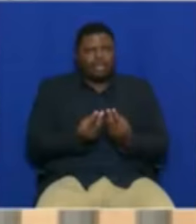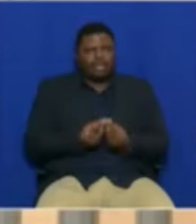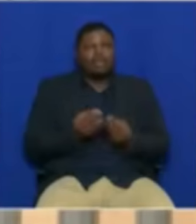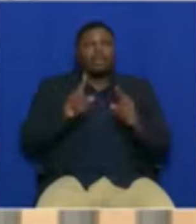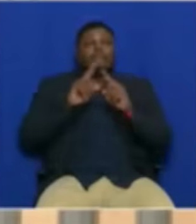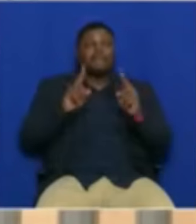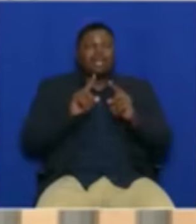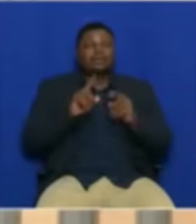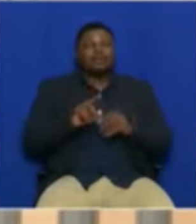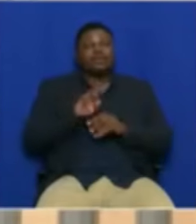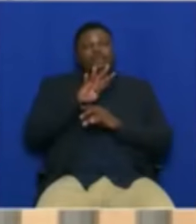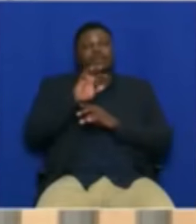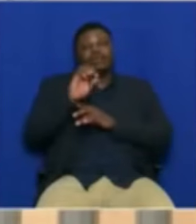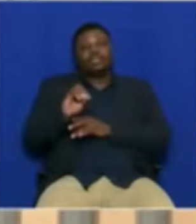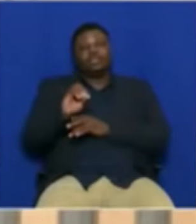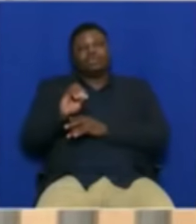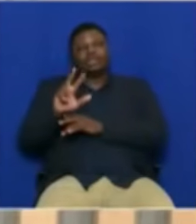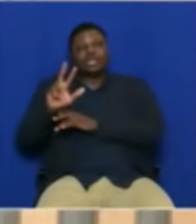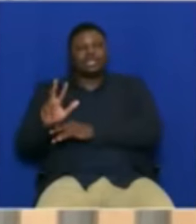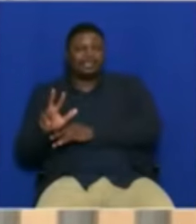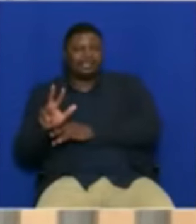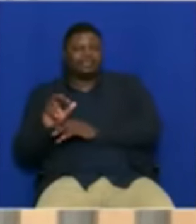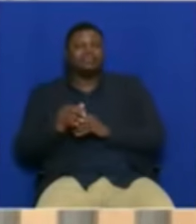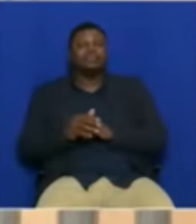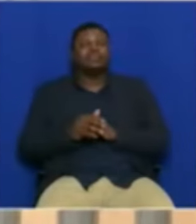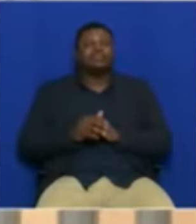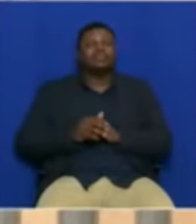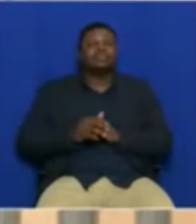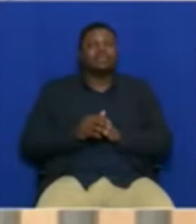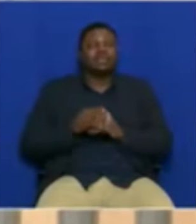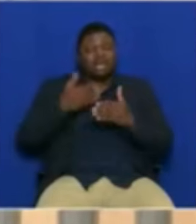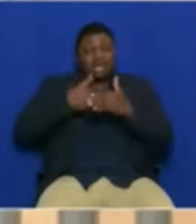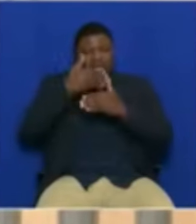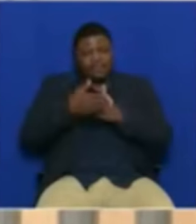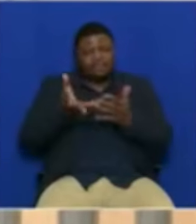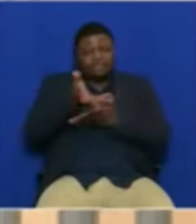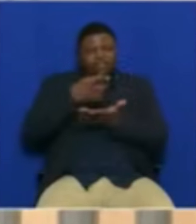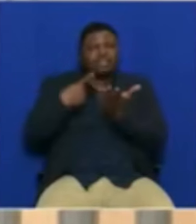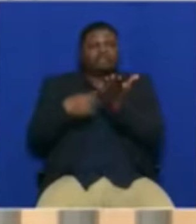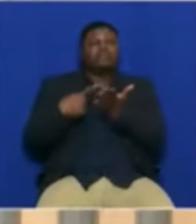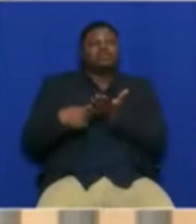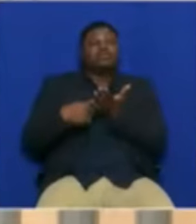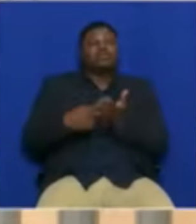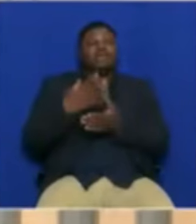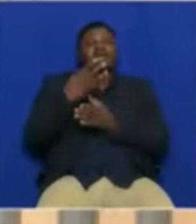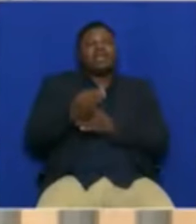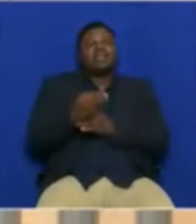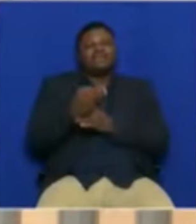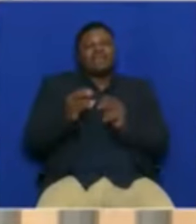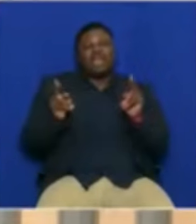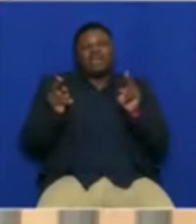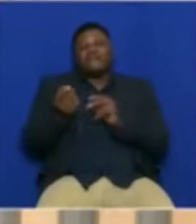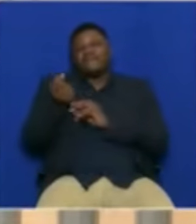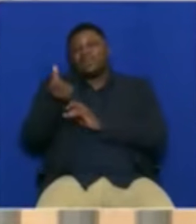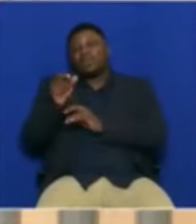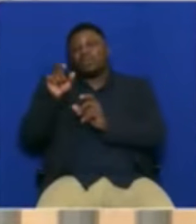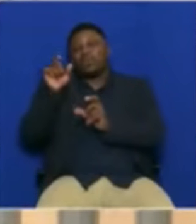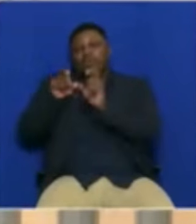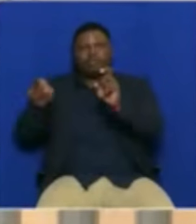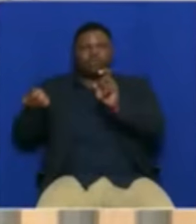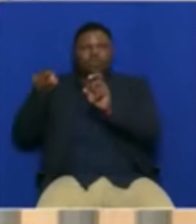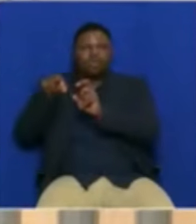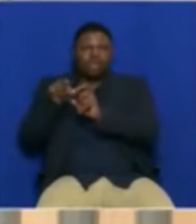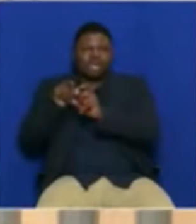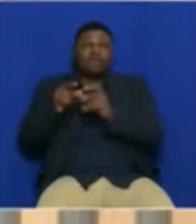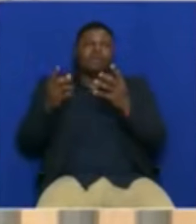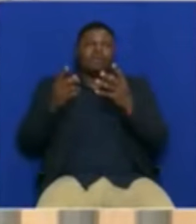notes, after deliberations, 7 candidates were shortlisted by the panel, and then it lists them.